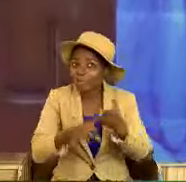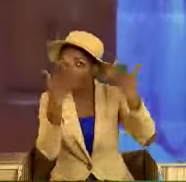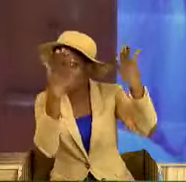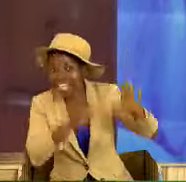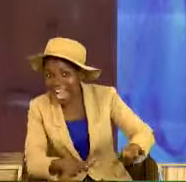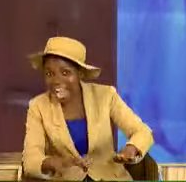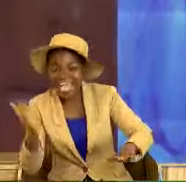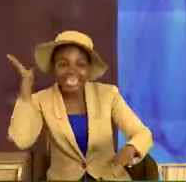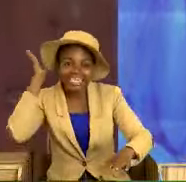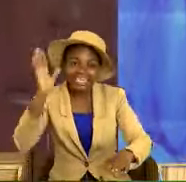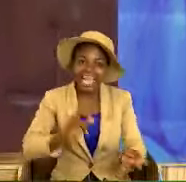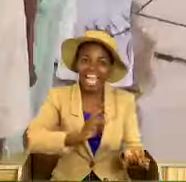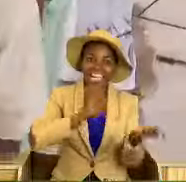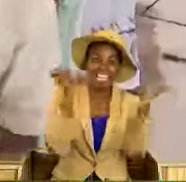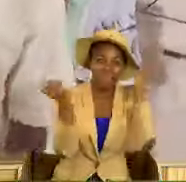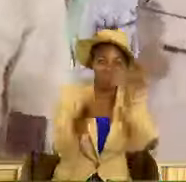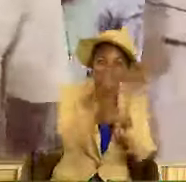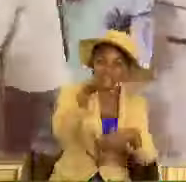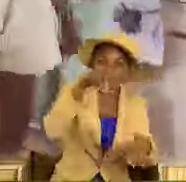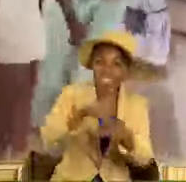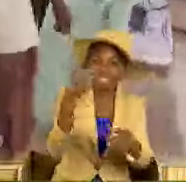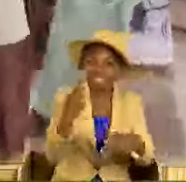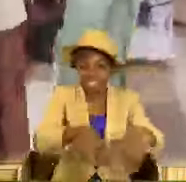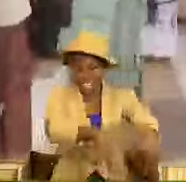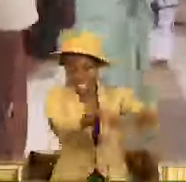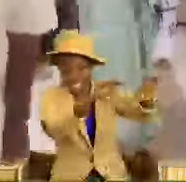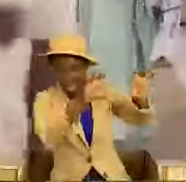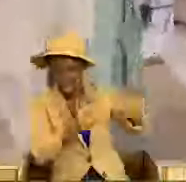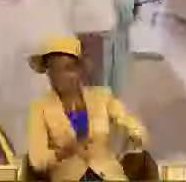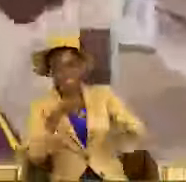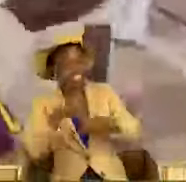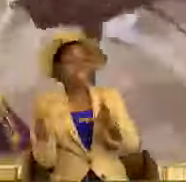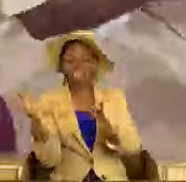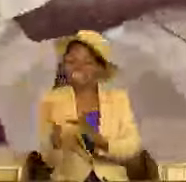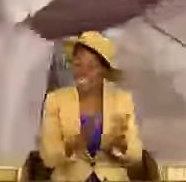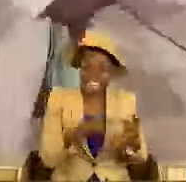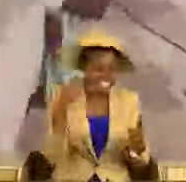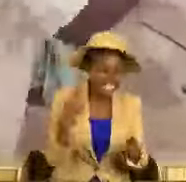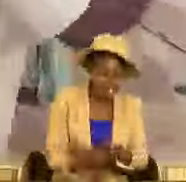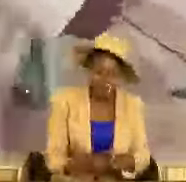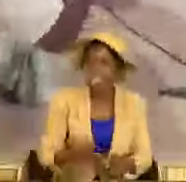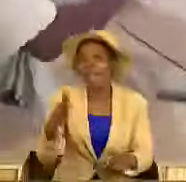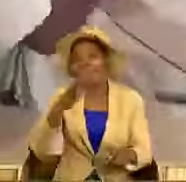replace you in the grave in the name of Jesus say to tr